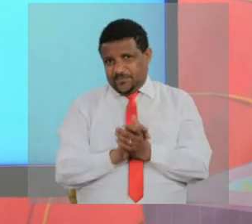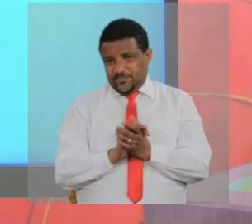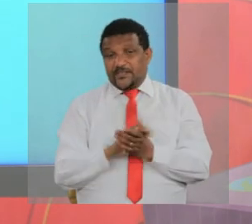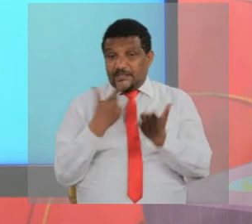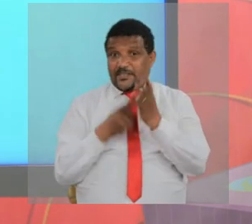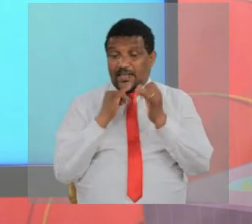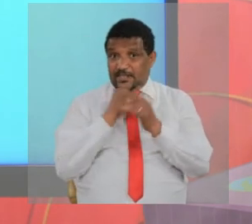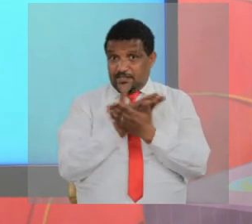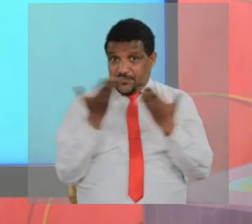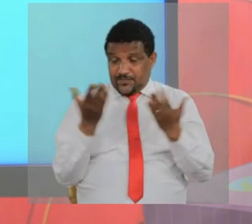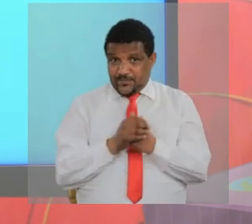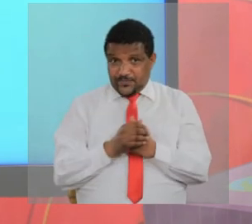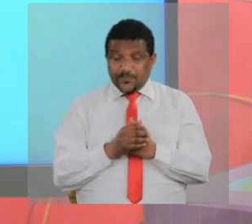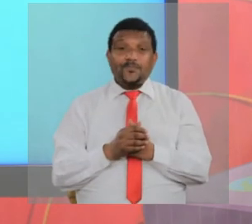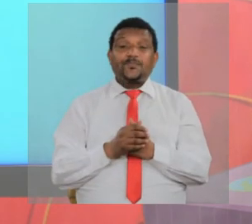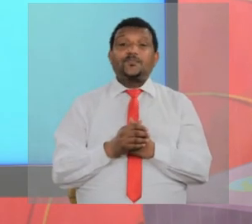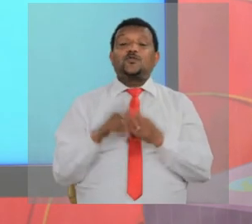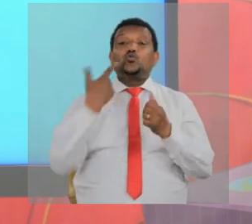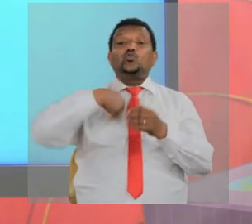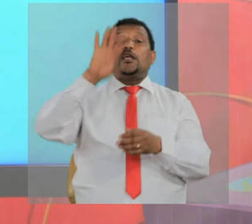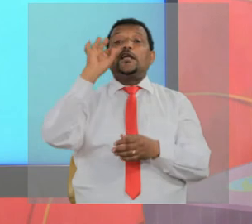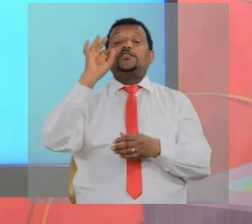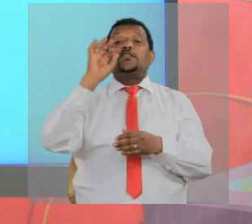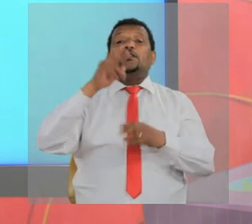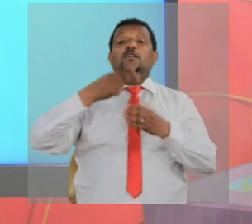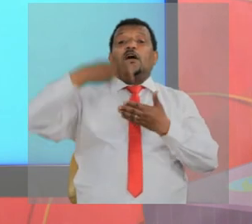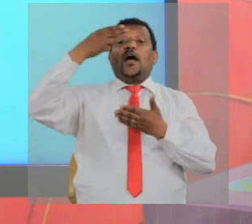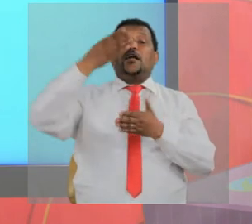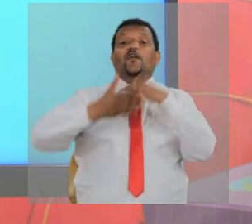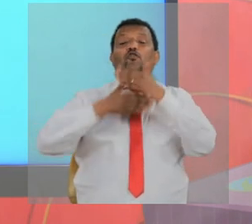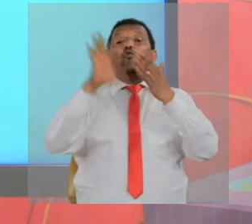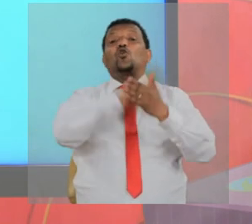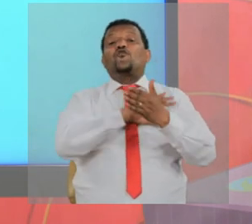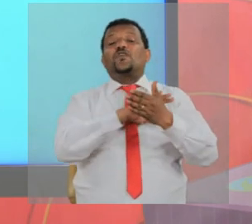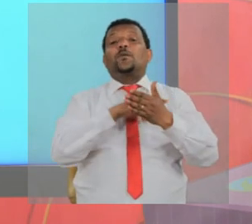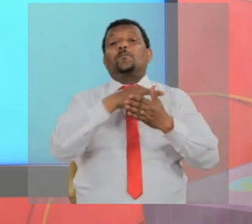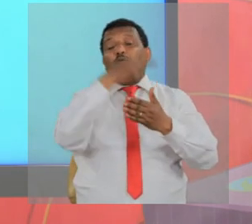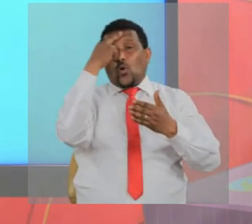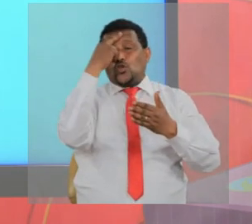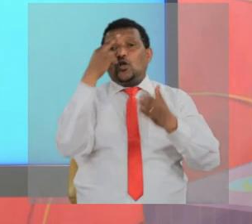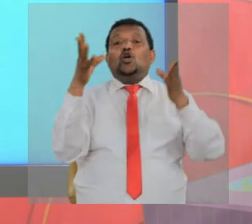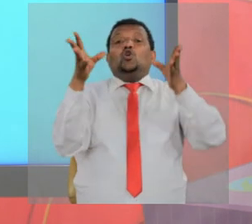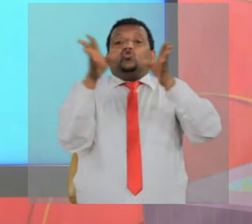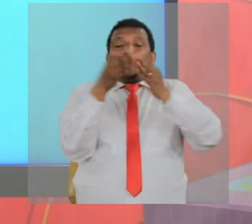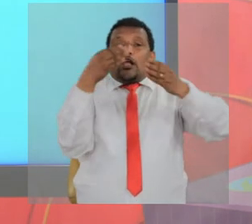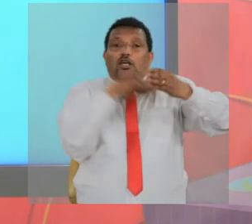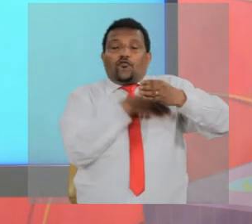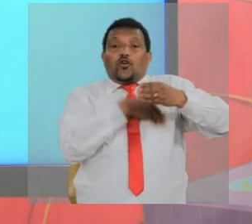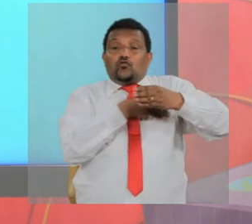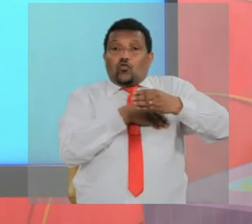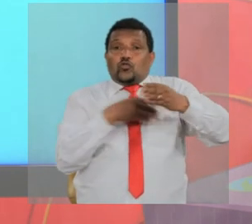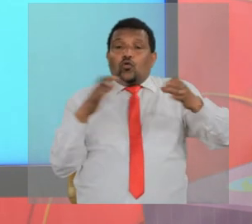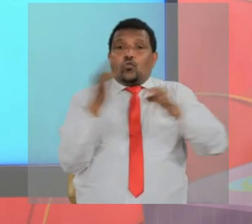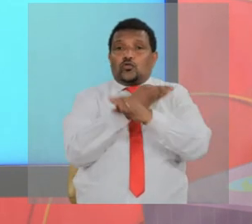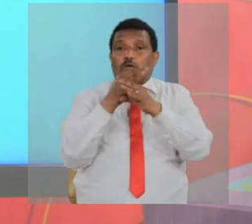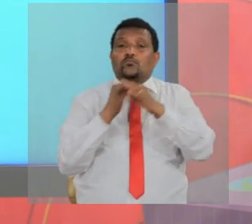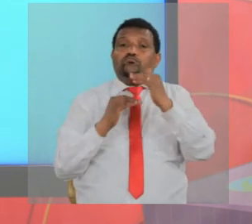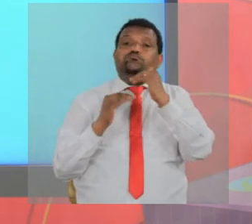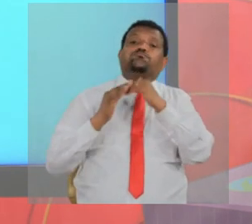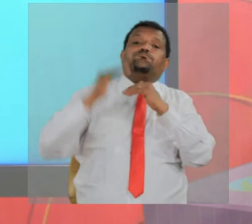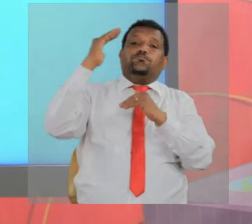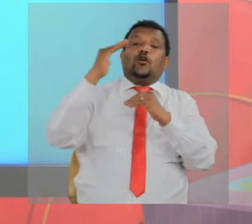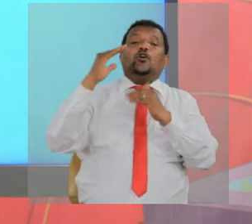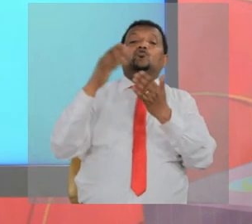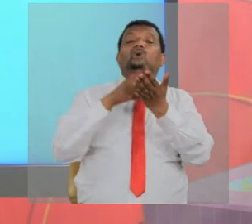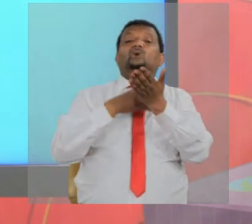In this case, we get the higher level of profit because the total revenue of a firm exceeds the total cost of